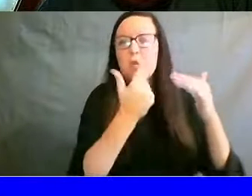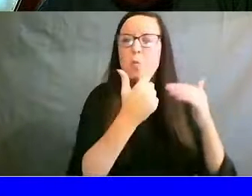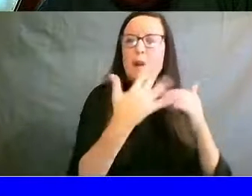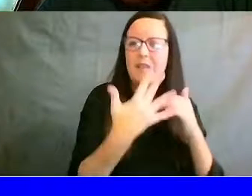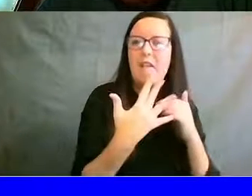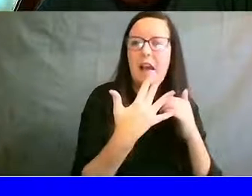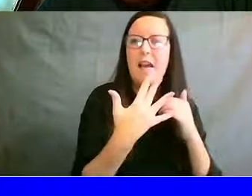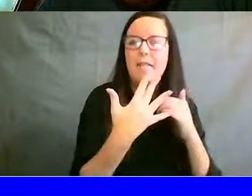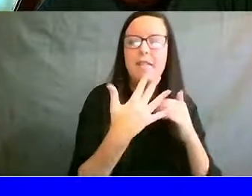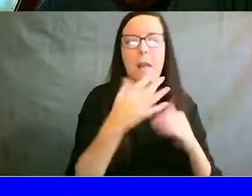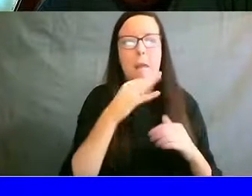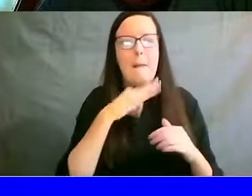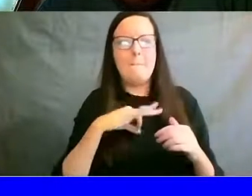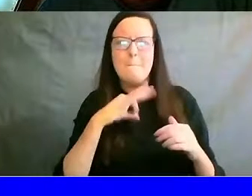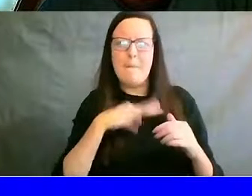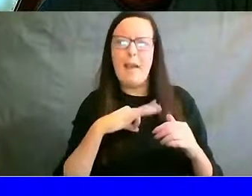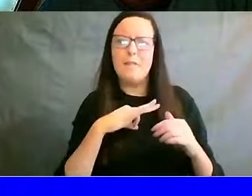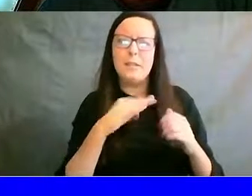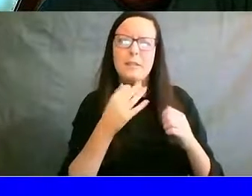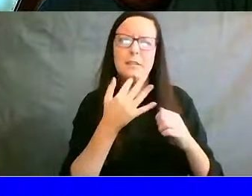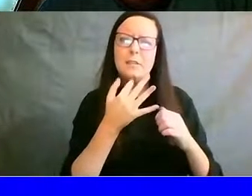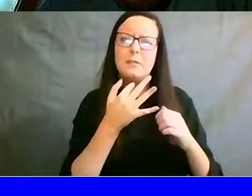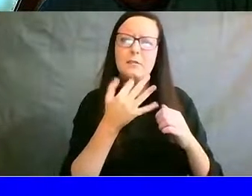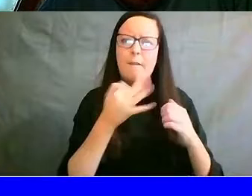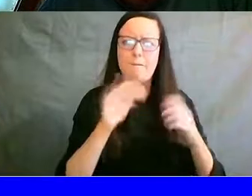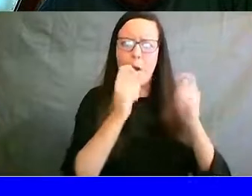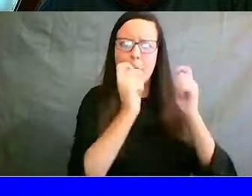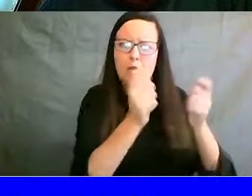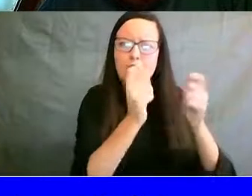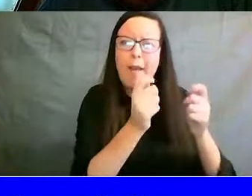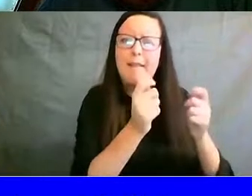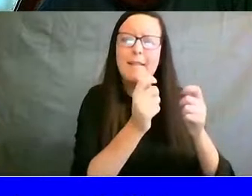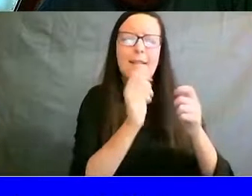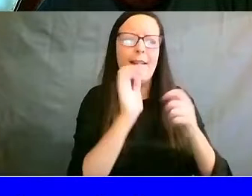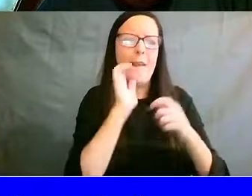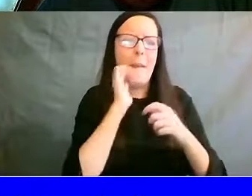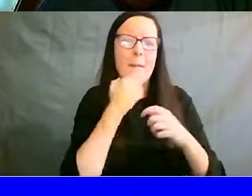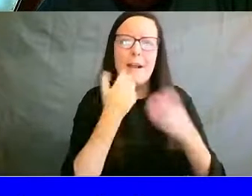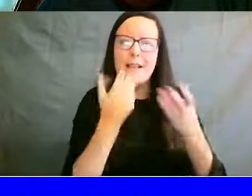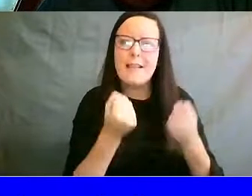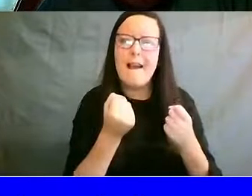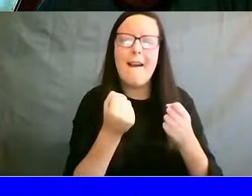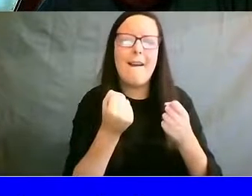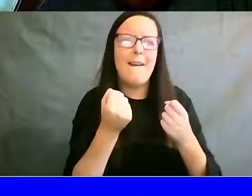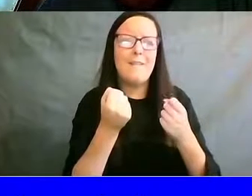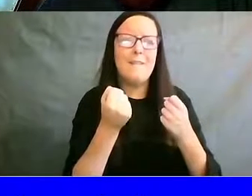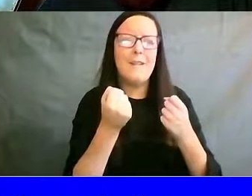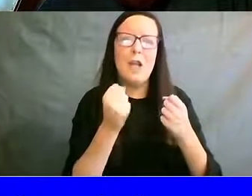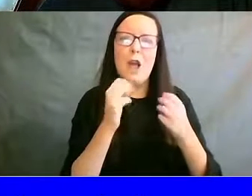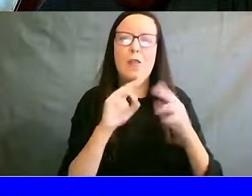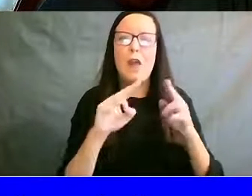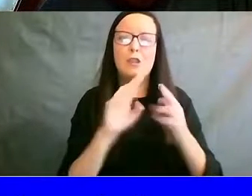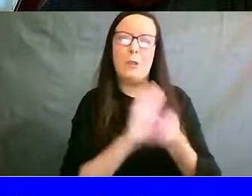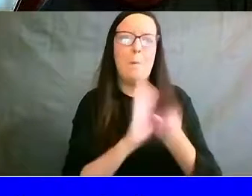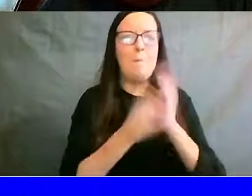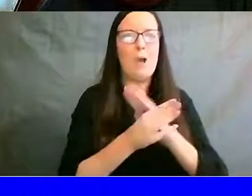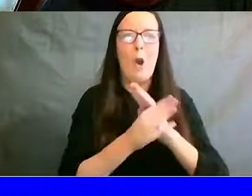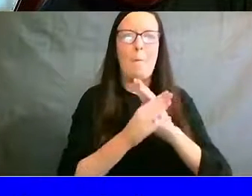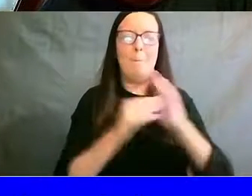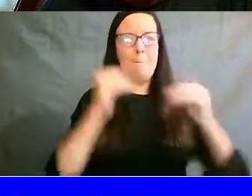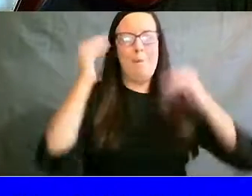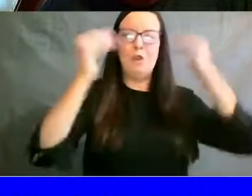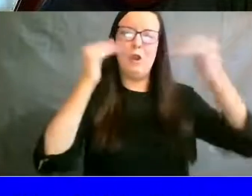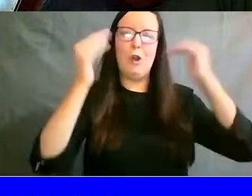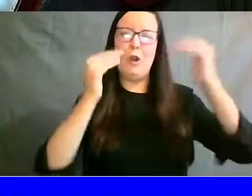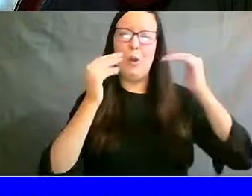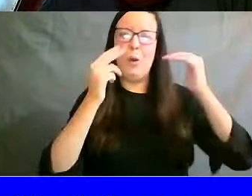it would benefit from similar training, because they're often very similar age, similar issues. You don't suddenly become mature when you're 18, and lots of similar